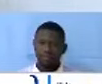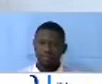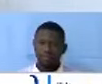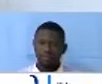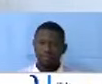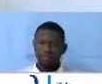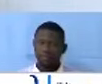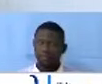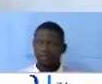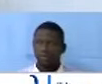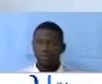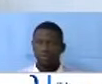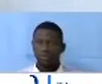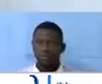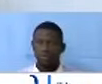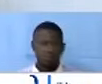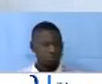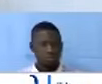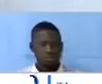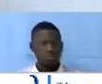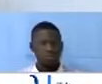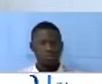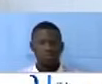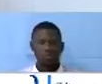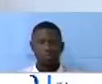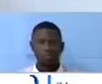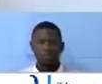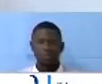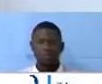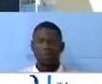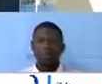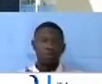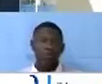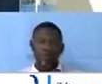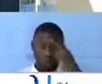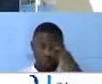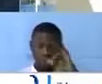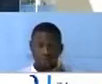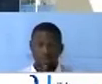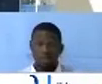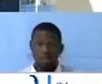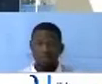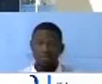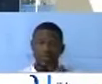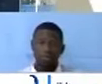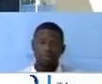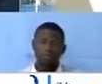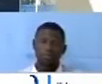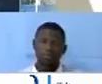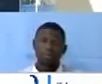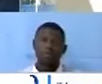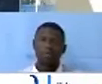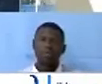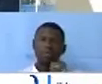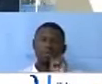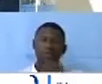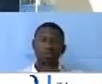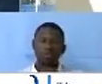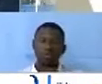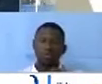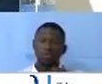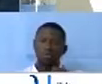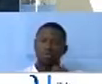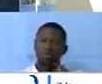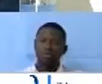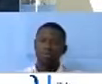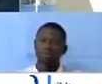No, sorry. You don't agree with that. What is your evidence that you were not there? Let me come back to this thing. Like,